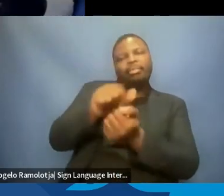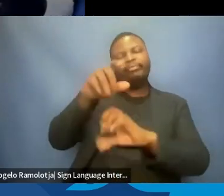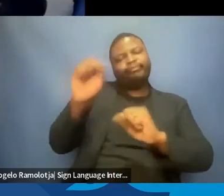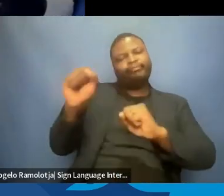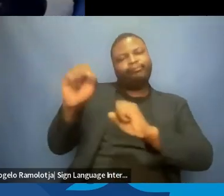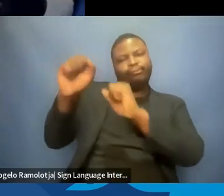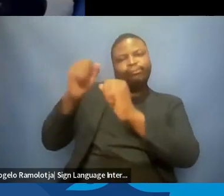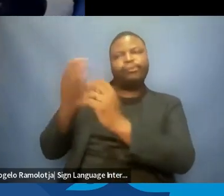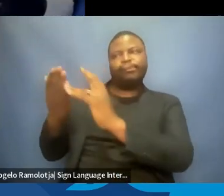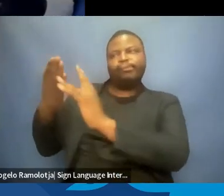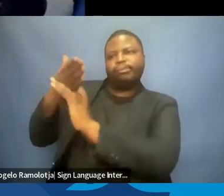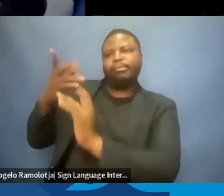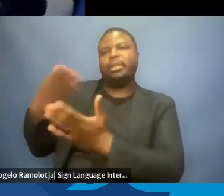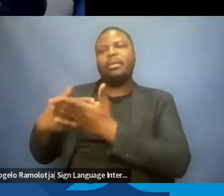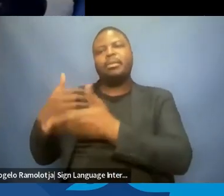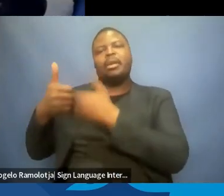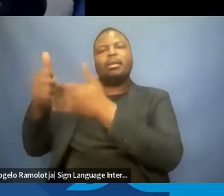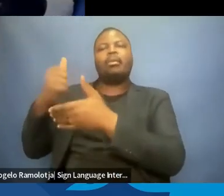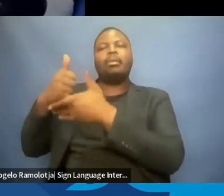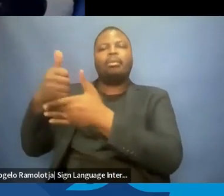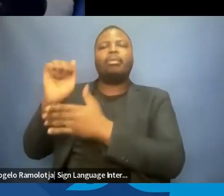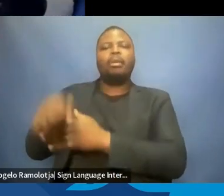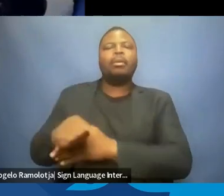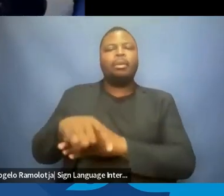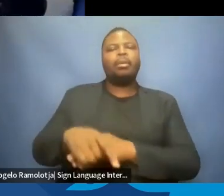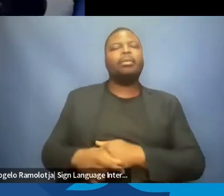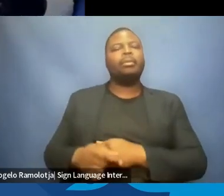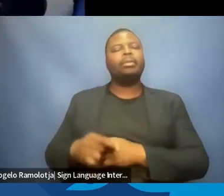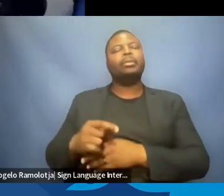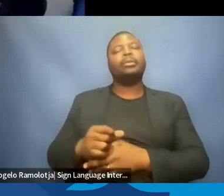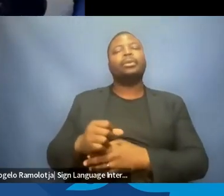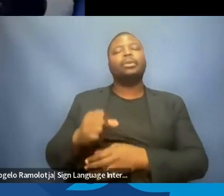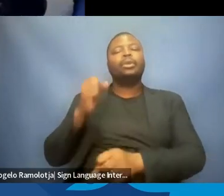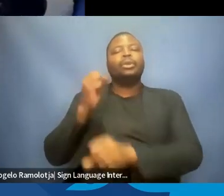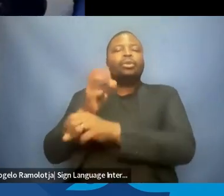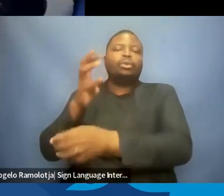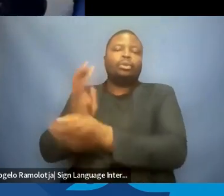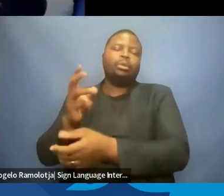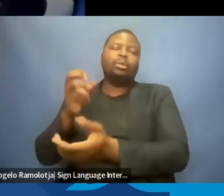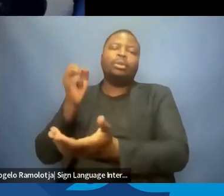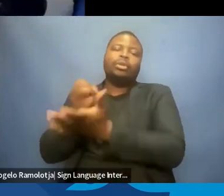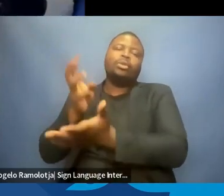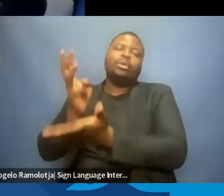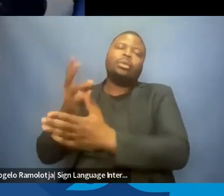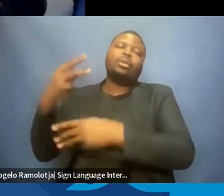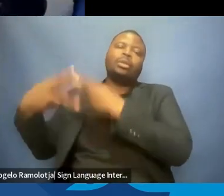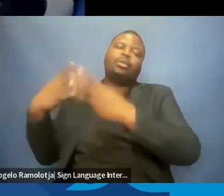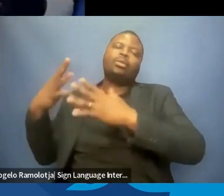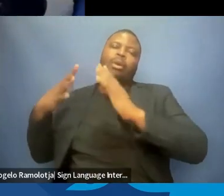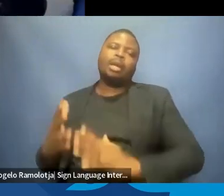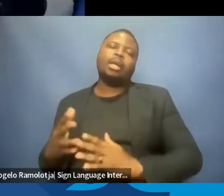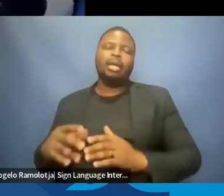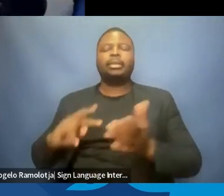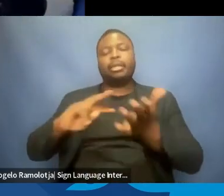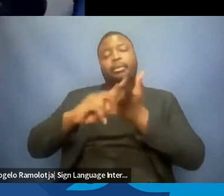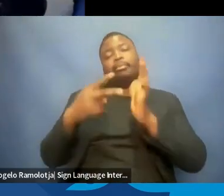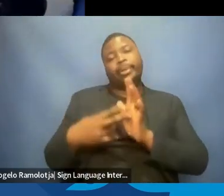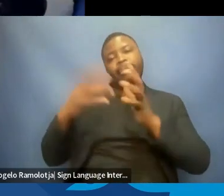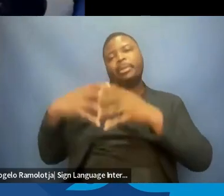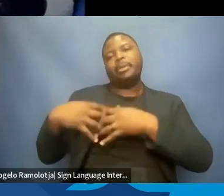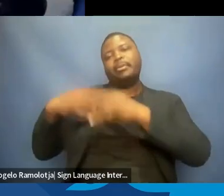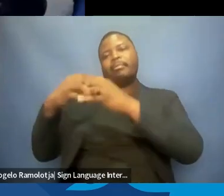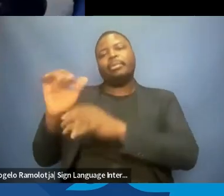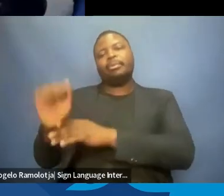a screening tool. Motivational interviewing is done, and then brief interventions are based on